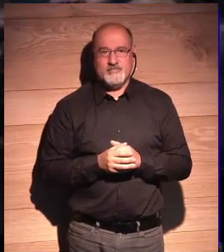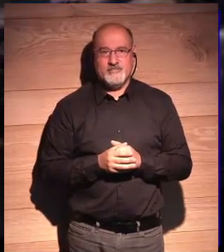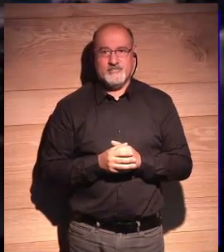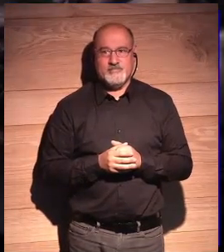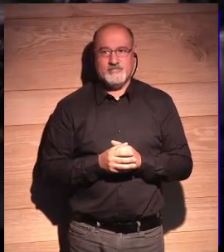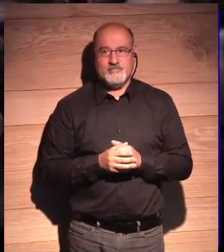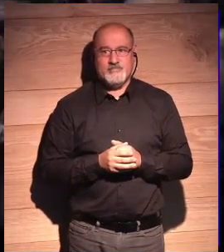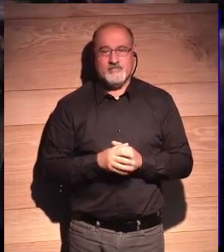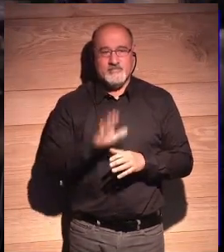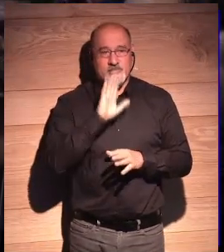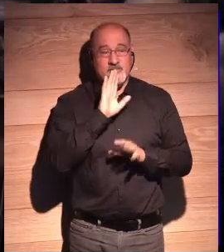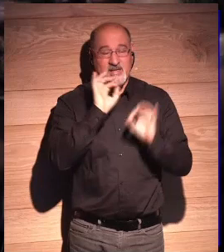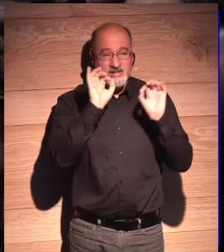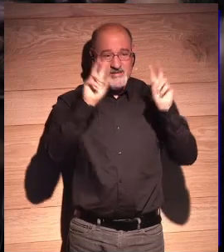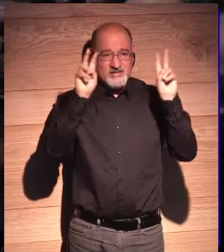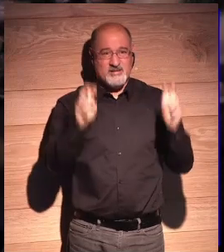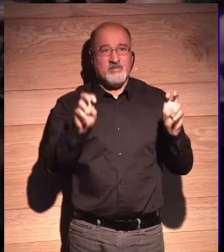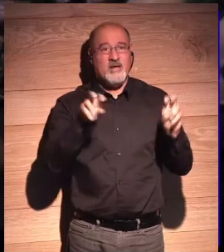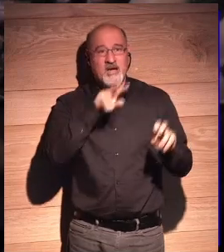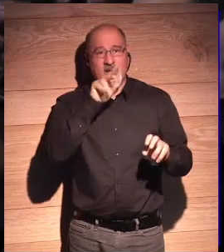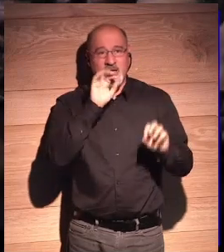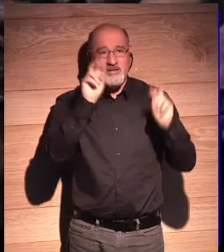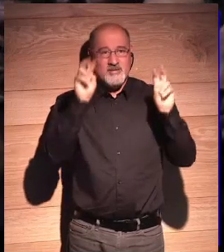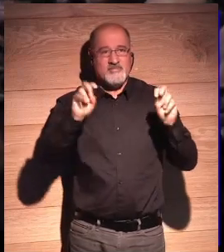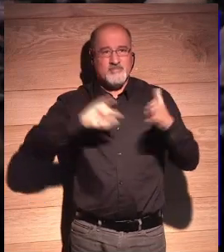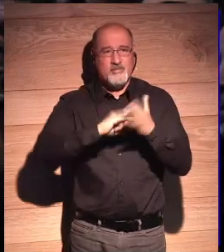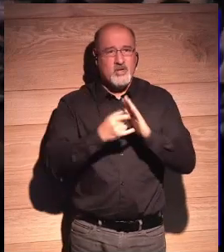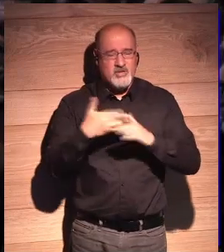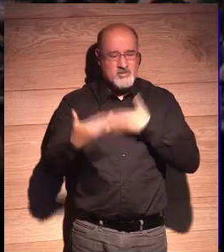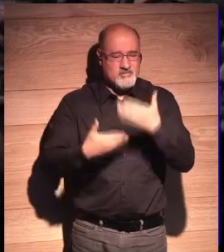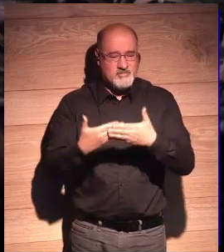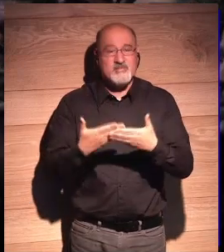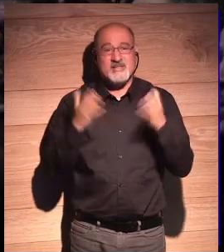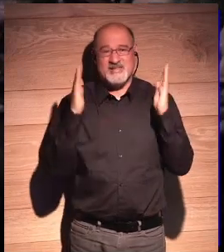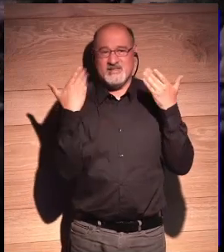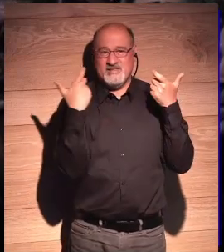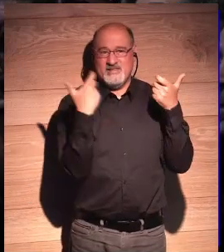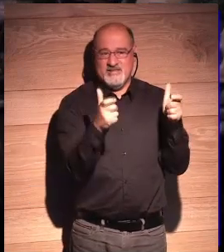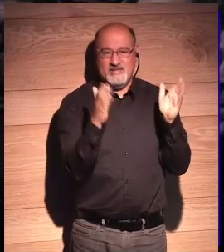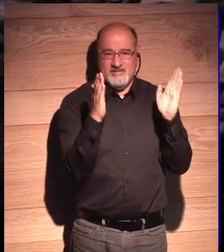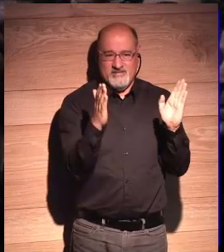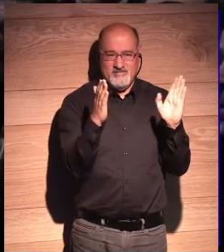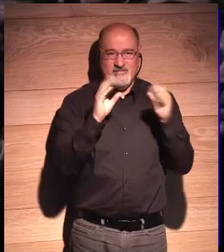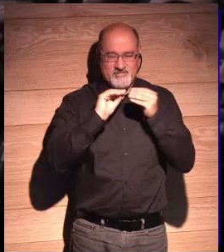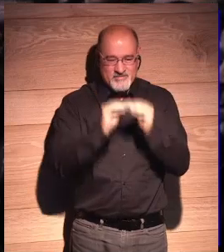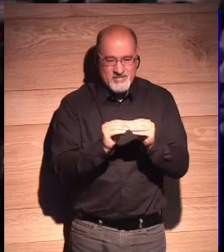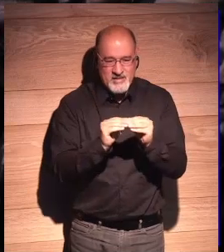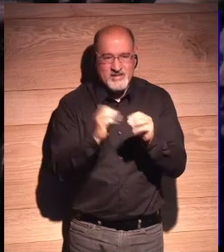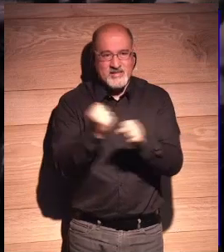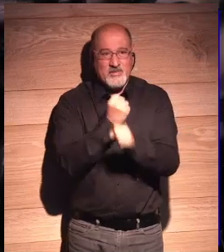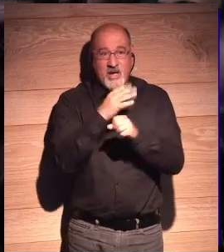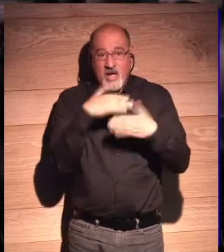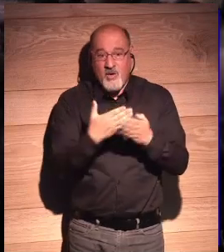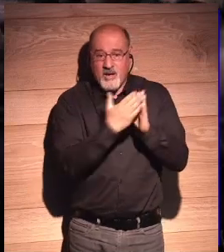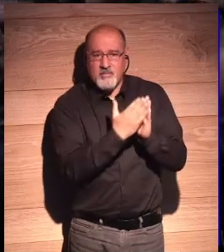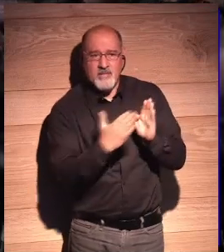You've talked about your process in the current project that you're working on, and you've said that you keep